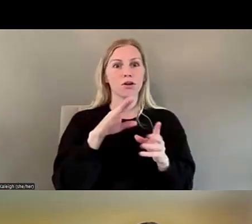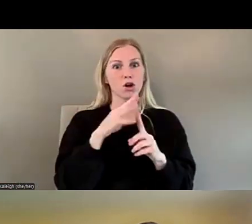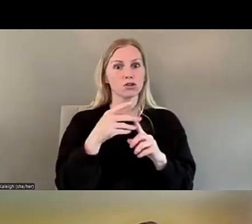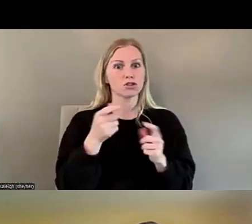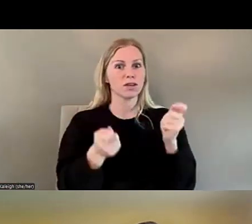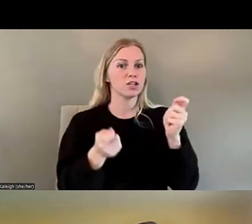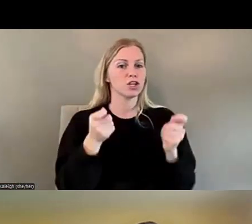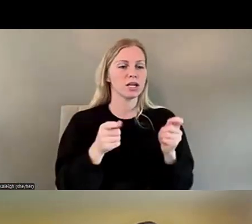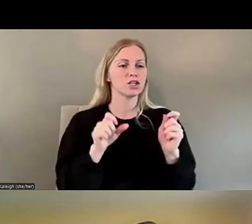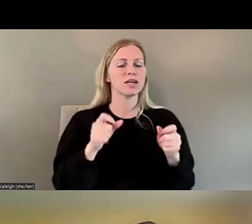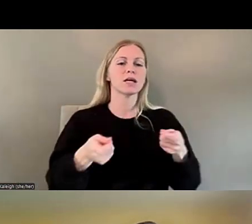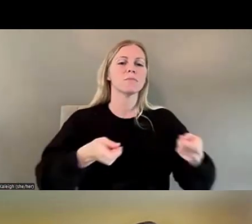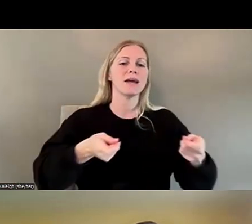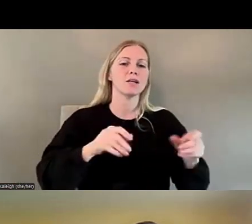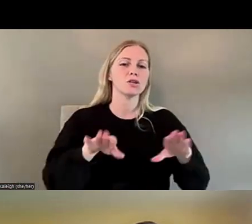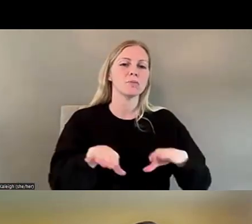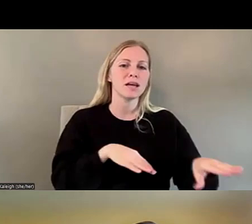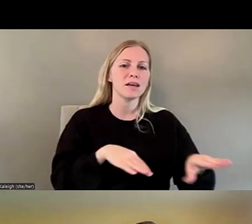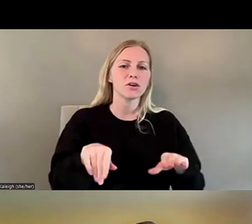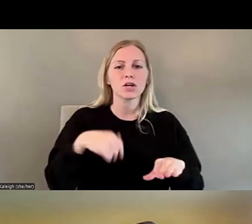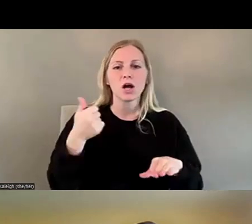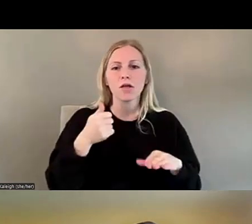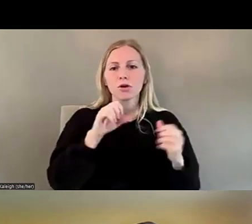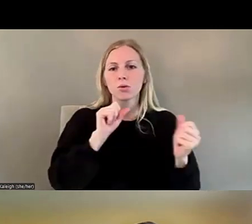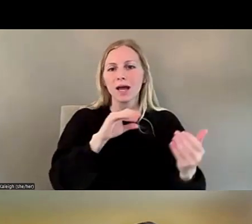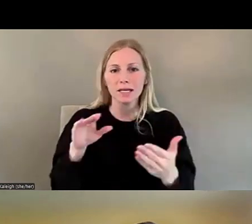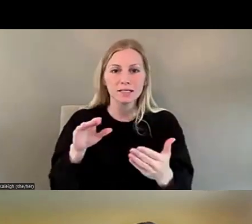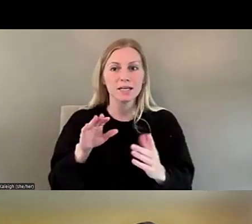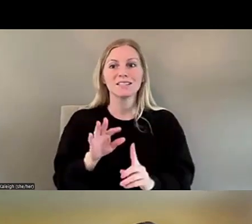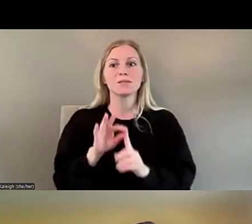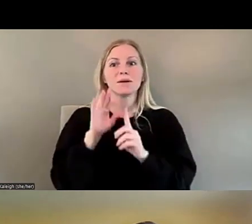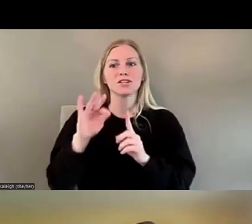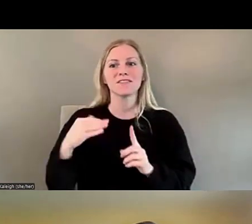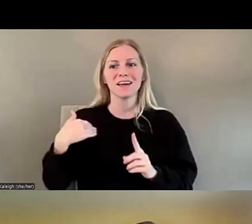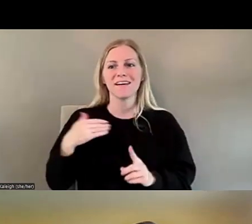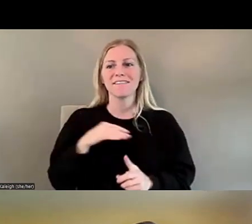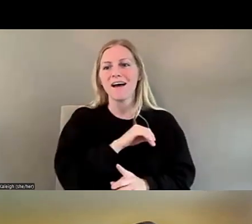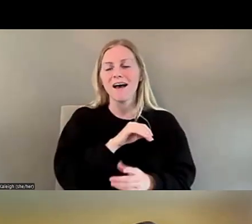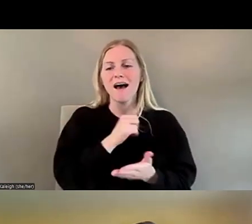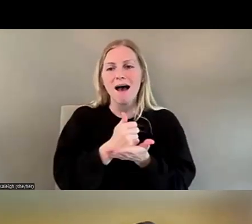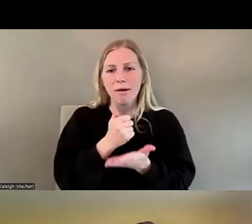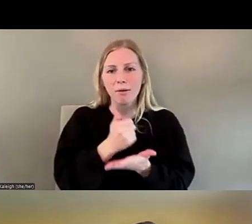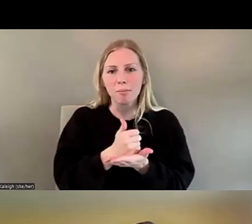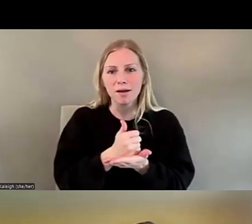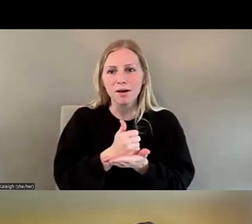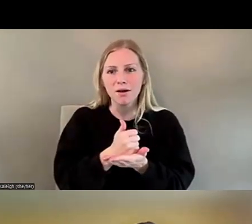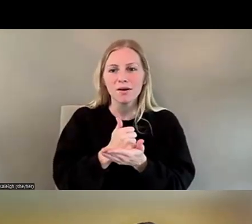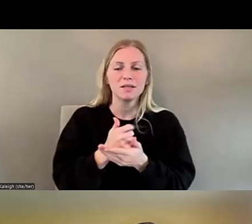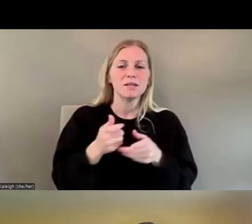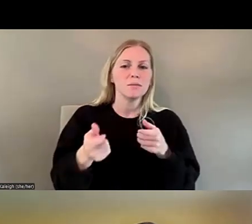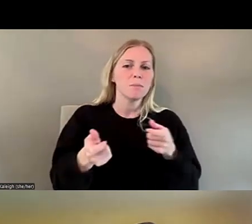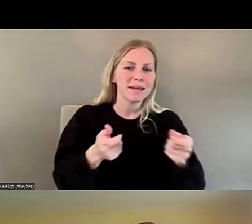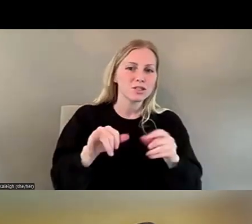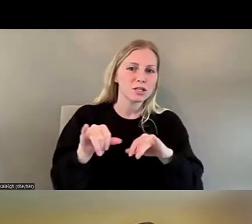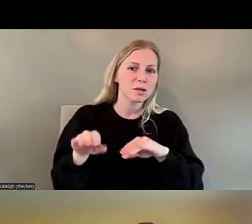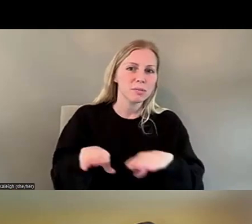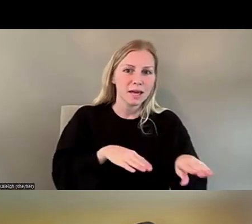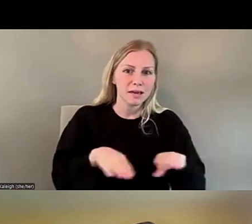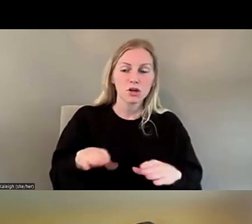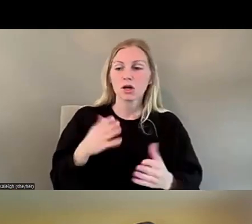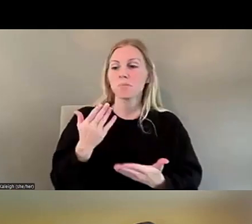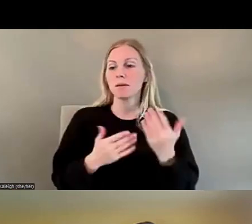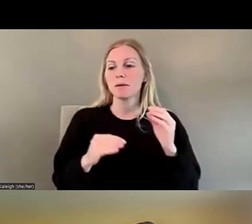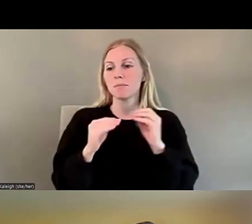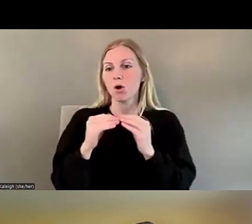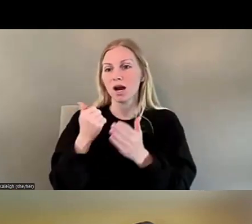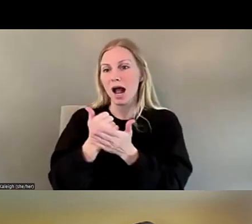other ways, especially if they get some help in managing that behavior, either by more help in